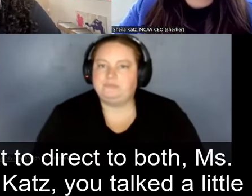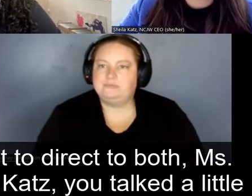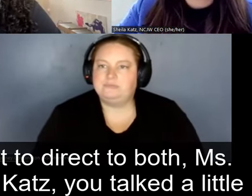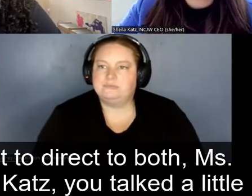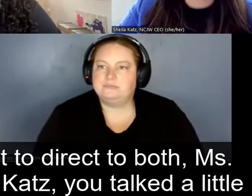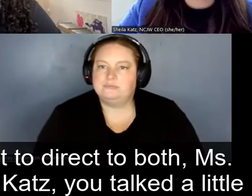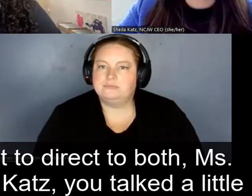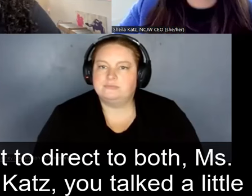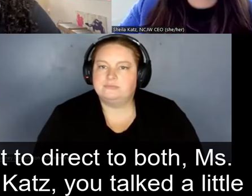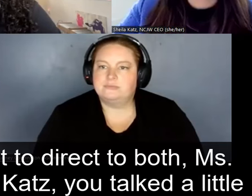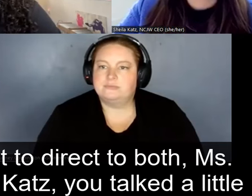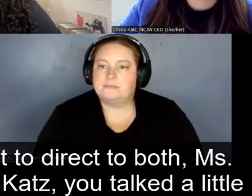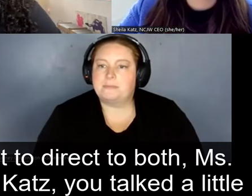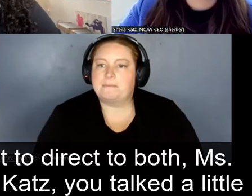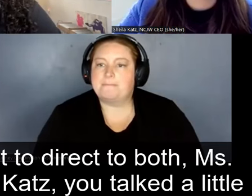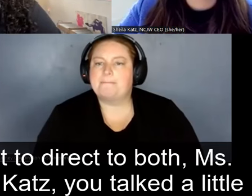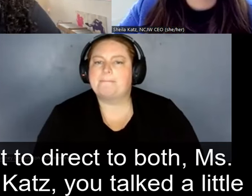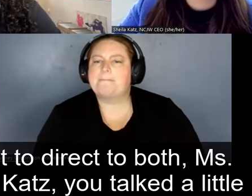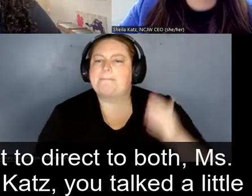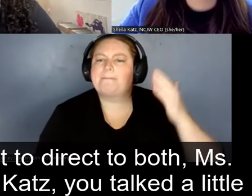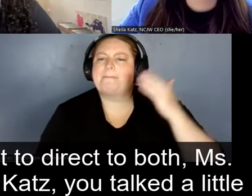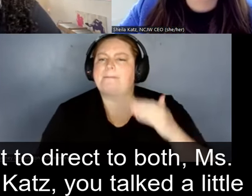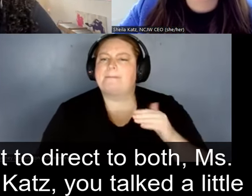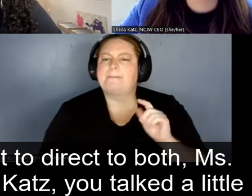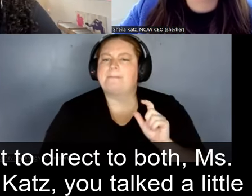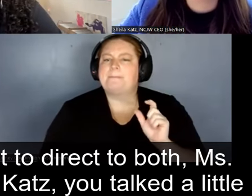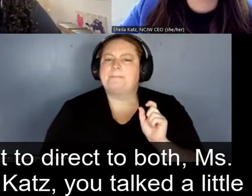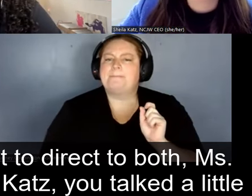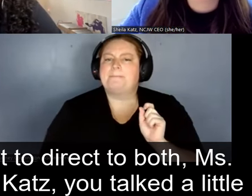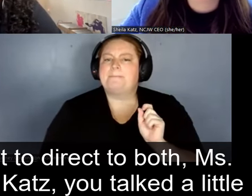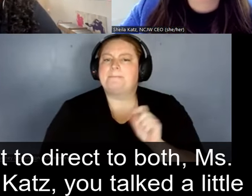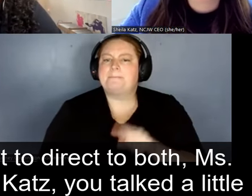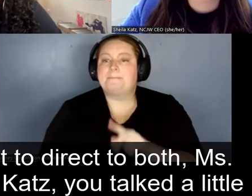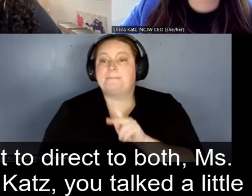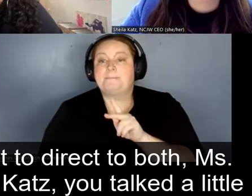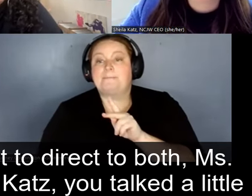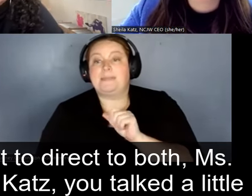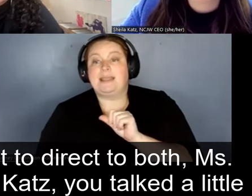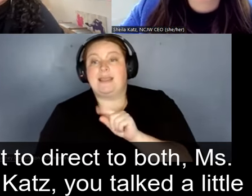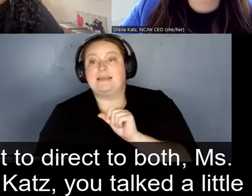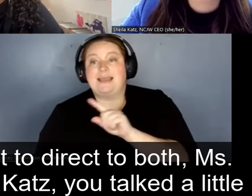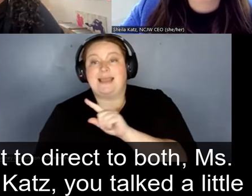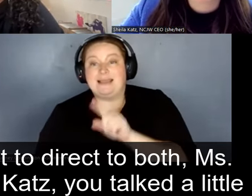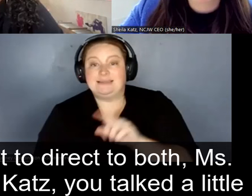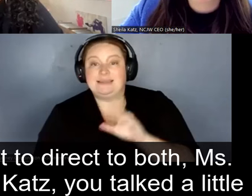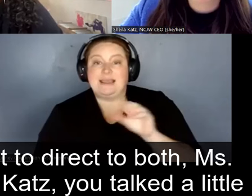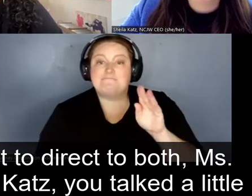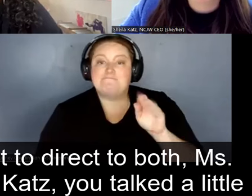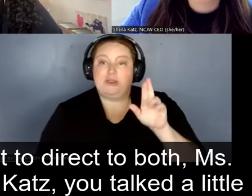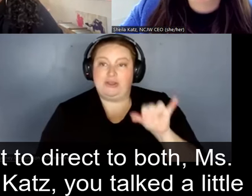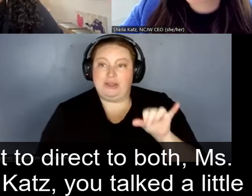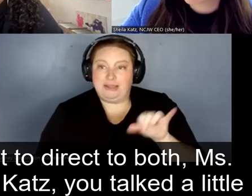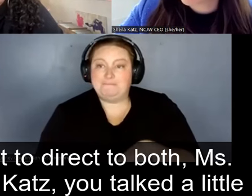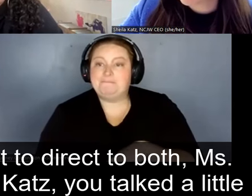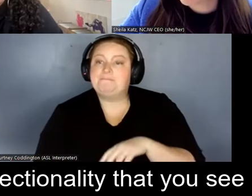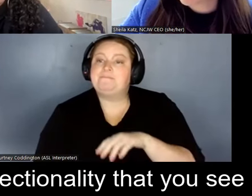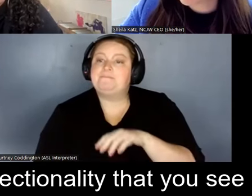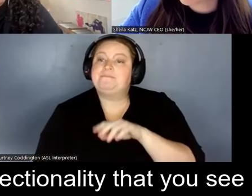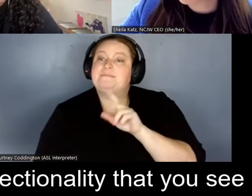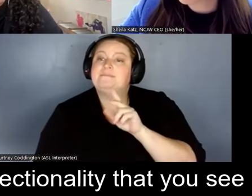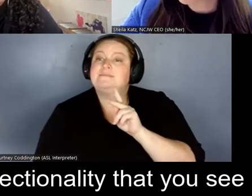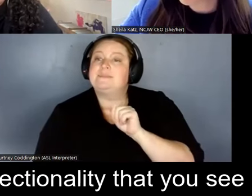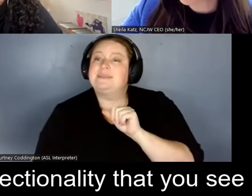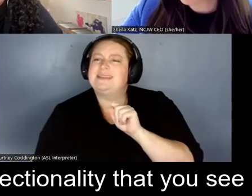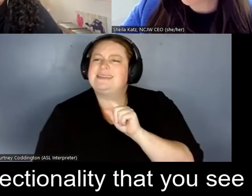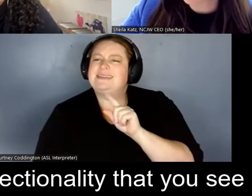This next question I want to direct to both Ms. Katz and Ms. Berry. Ms. Katz, you talked a little